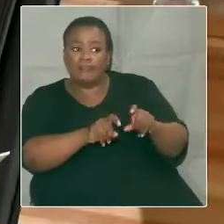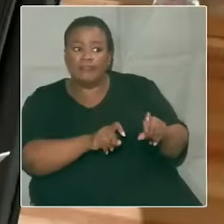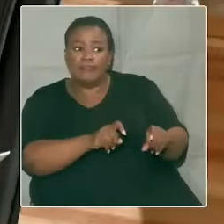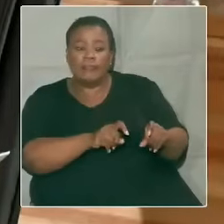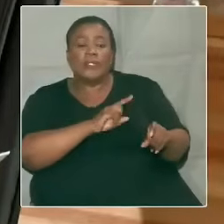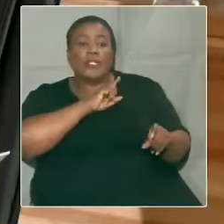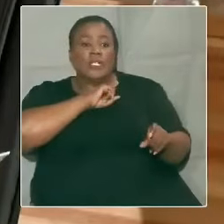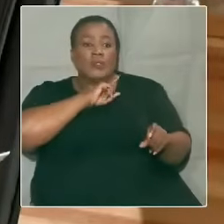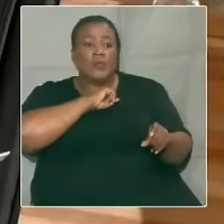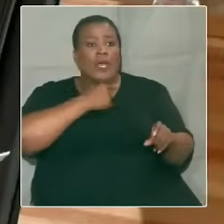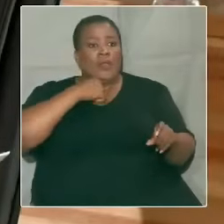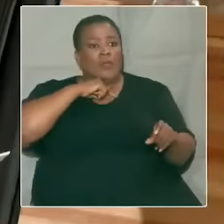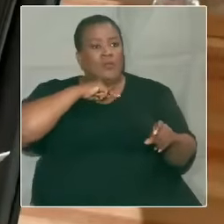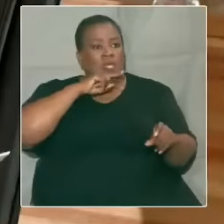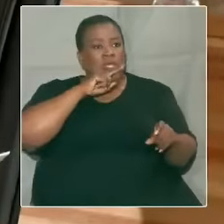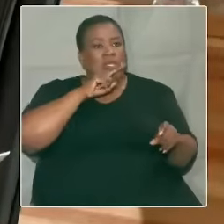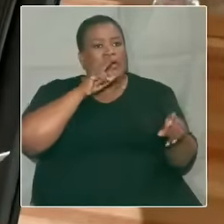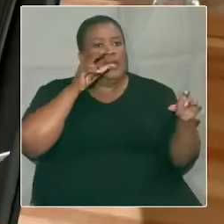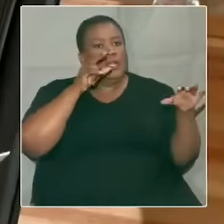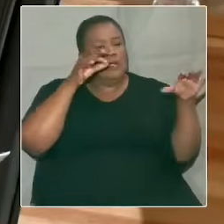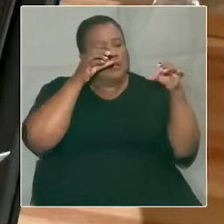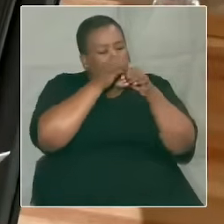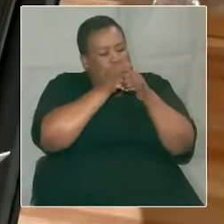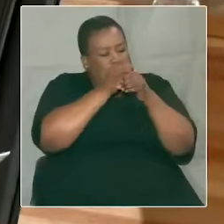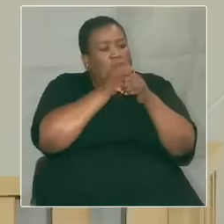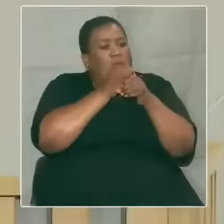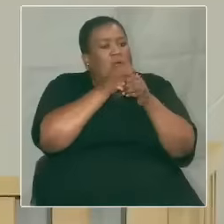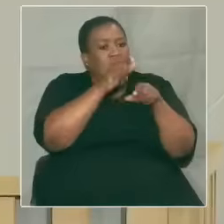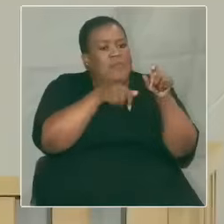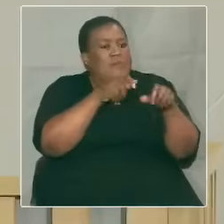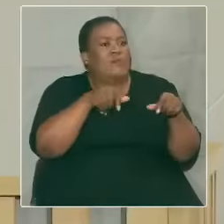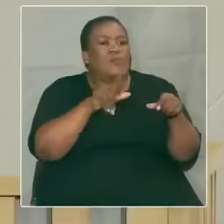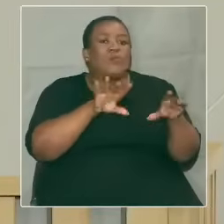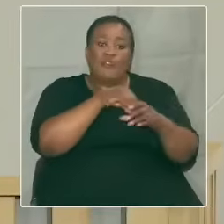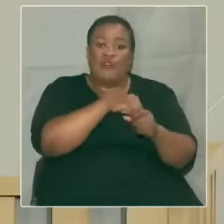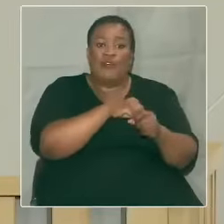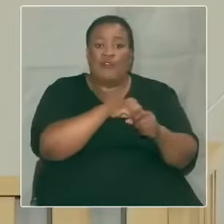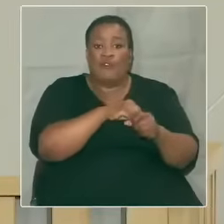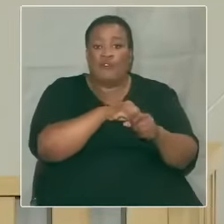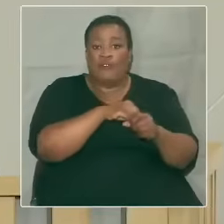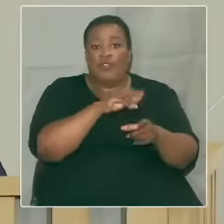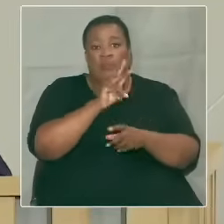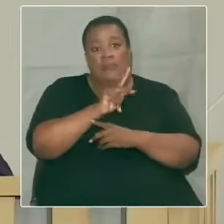narrow those people that are involved in this operation. Thank you.